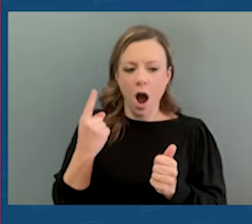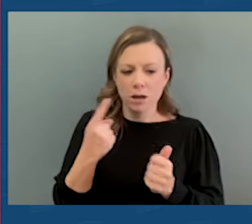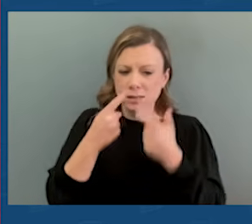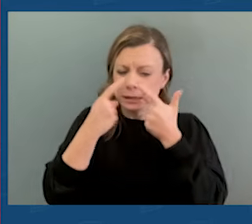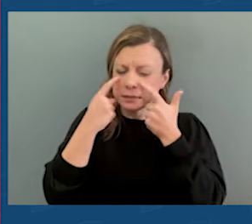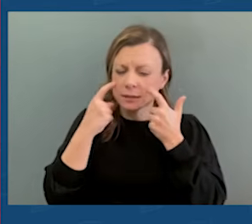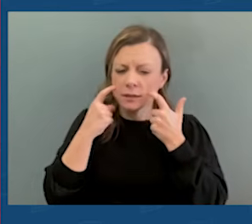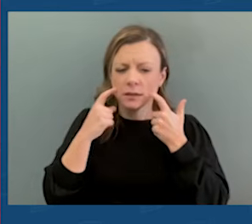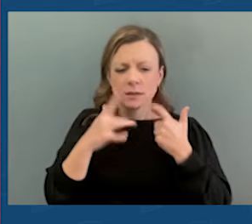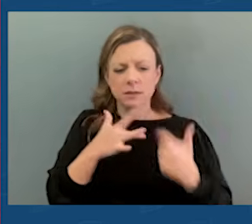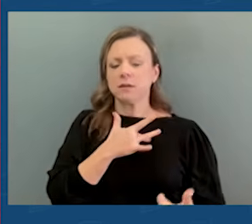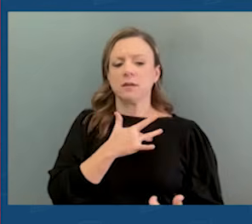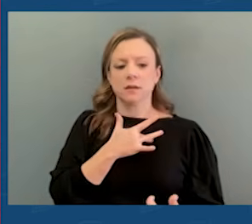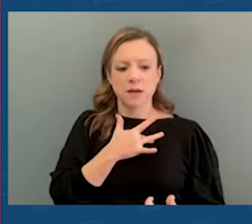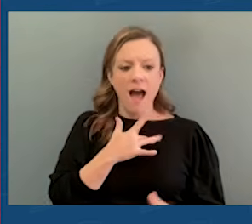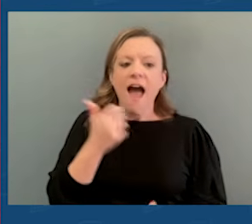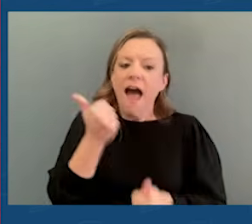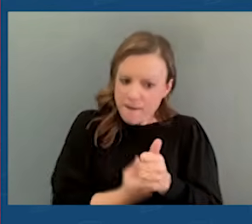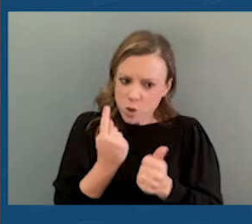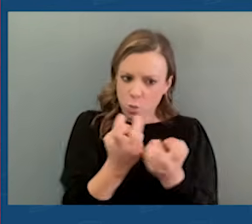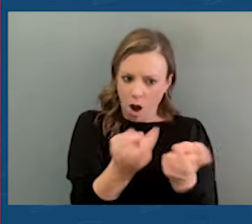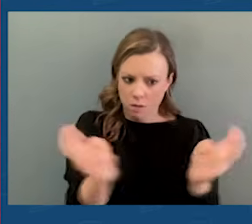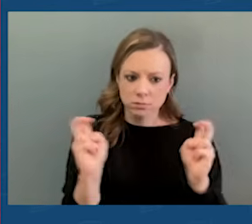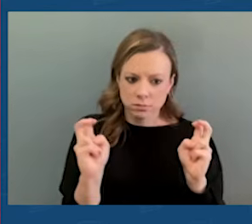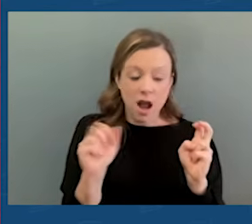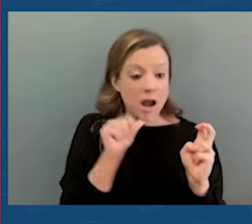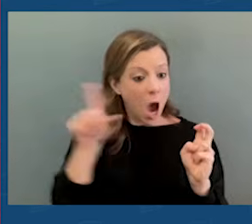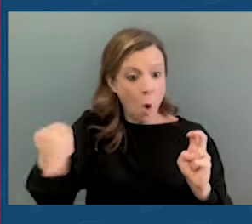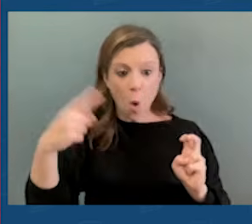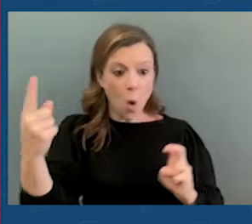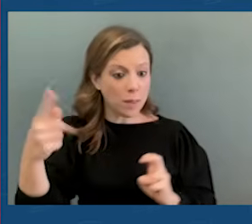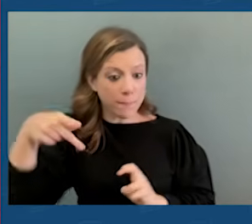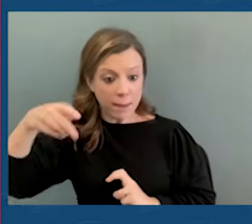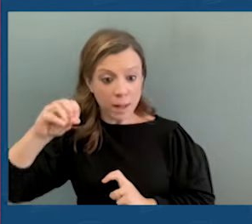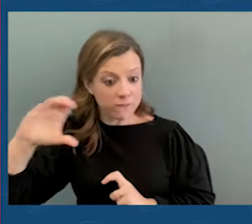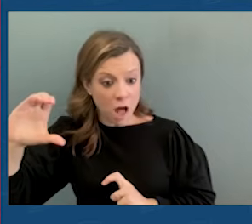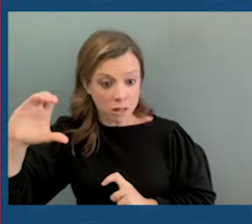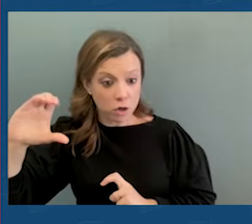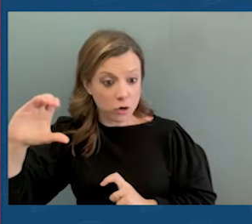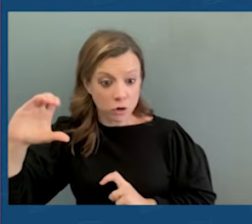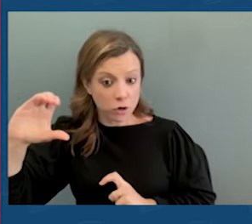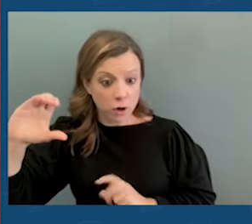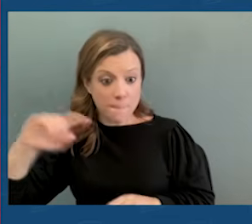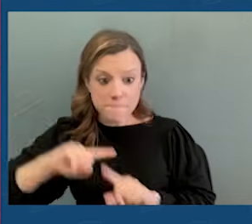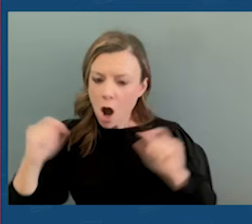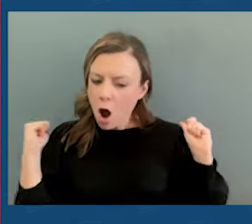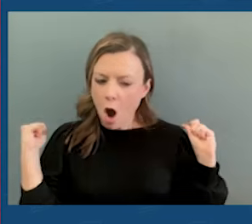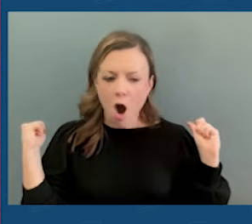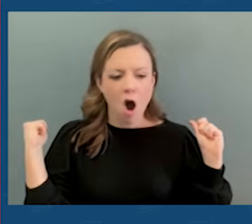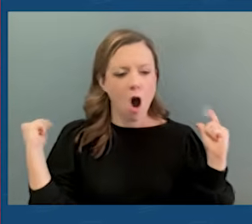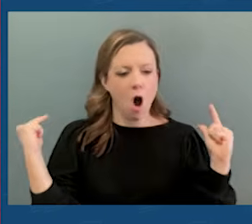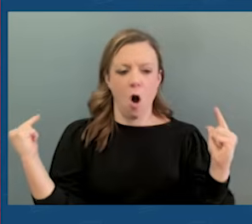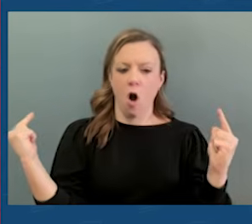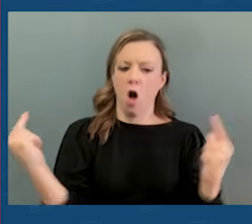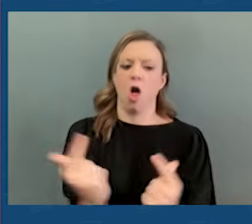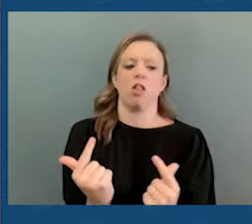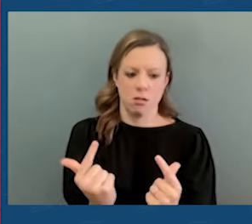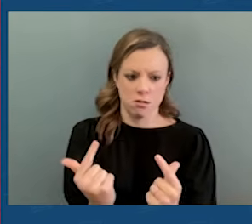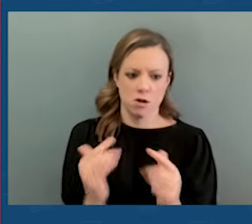only the people of color who would be impacted, but our colleagues